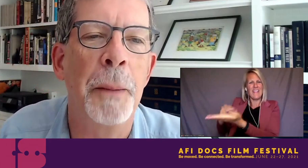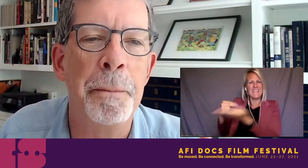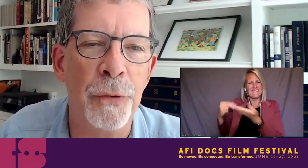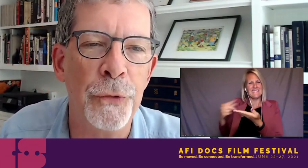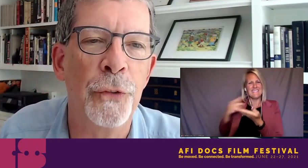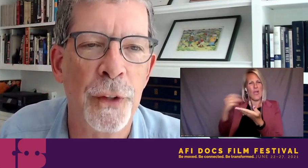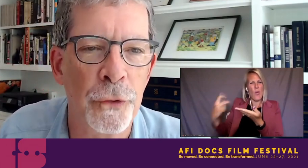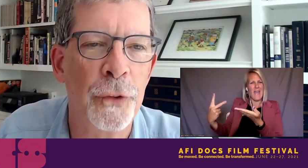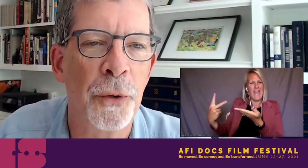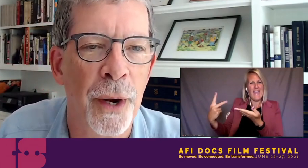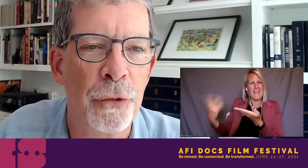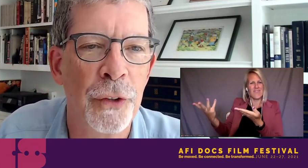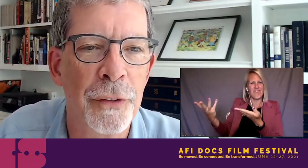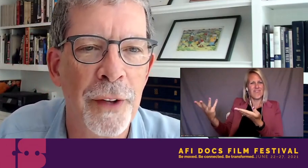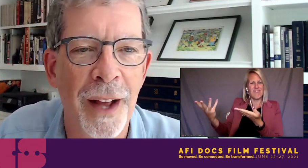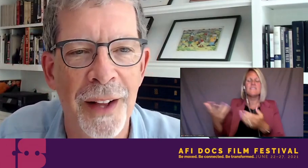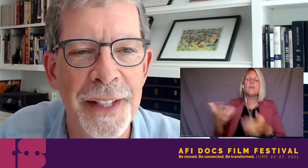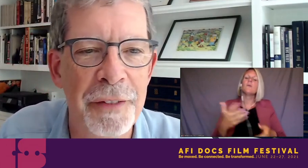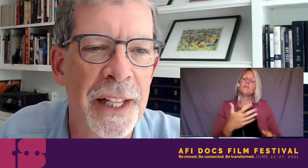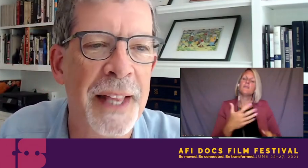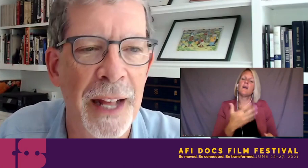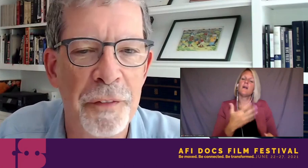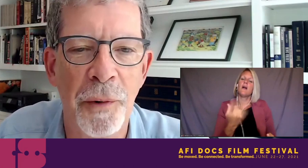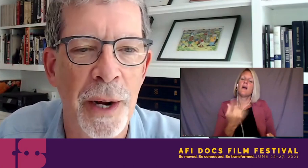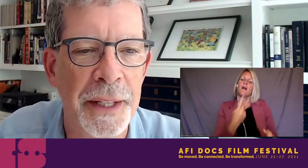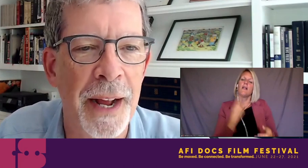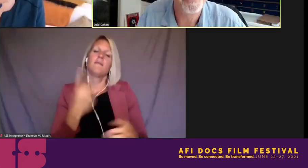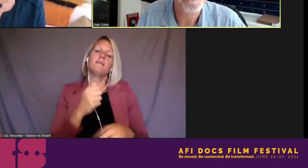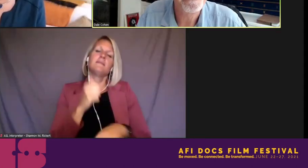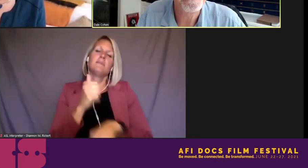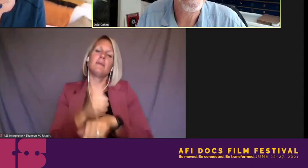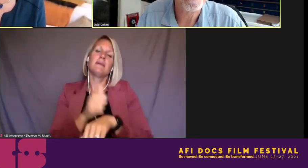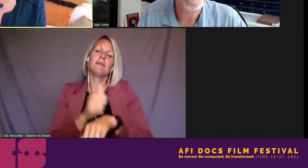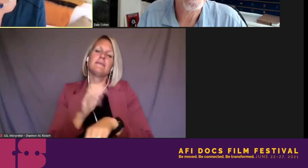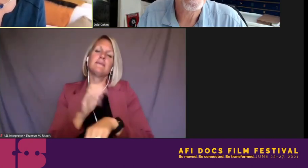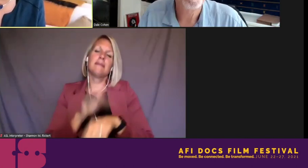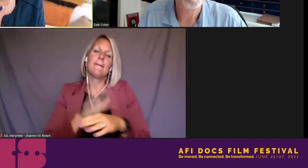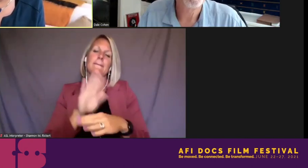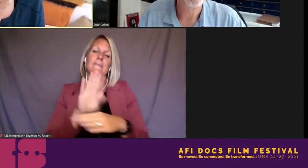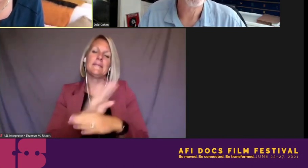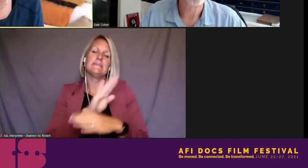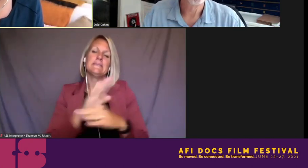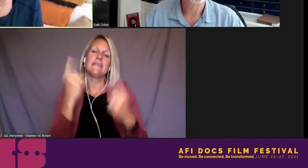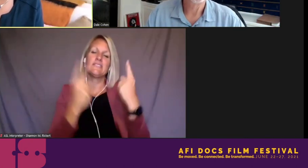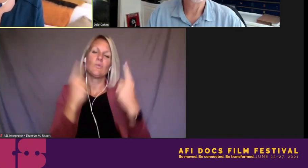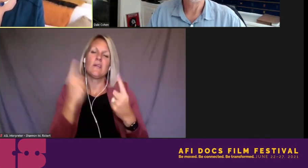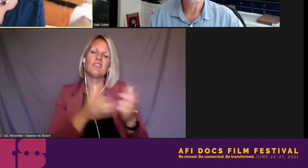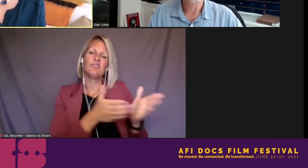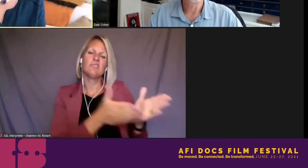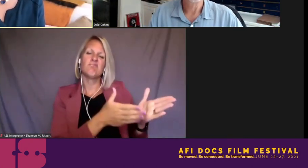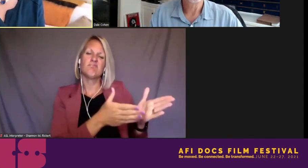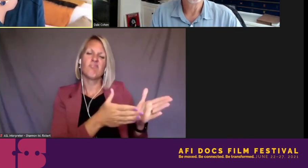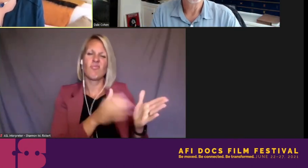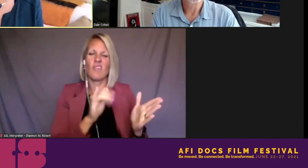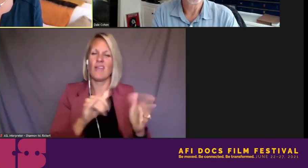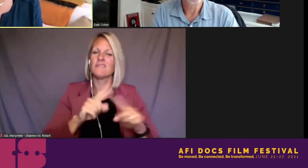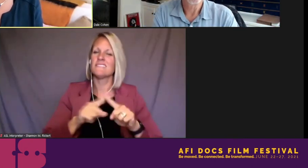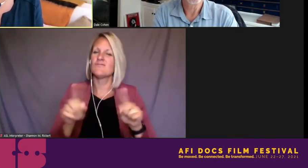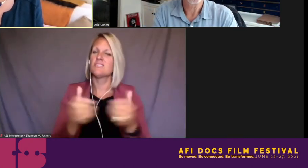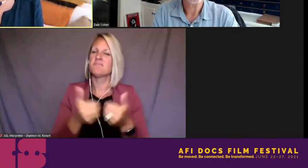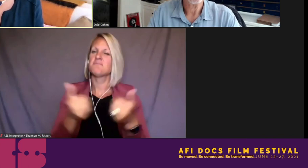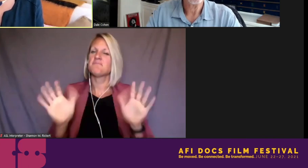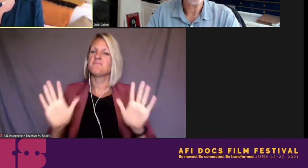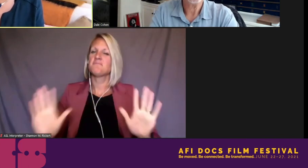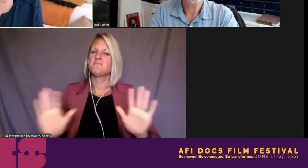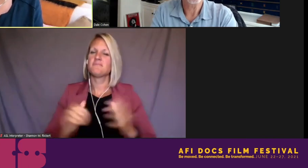based on business considerations. So I'll leave it at that for right now. Okay, that's helpful. And I think to me, the big point I want to get across